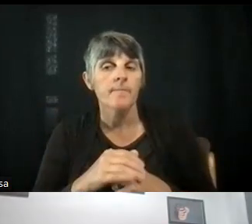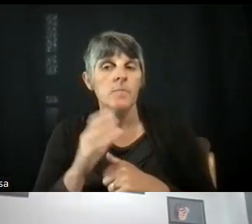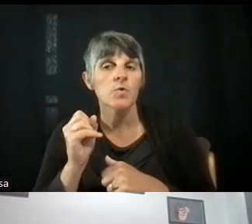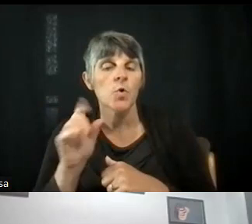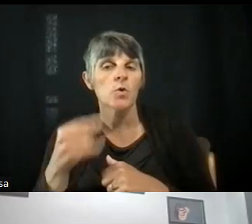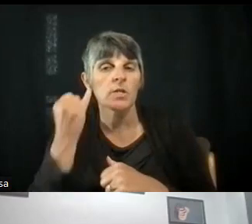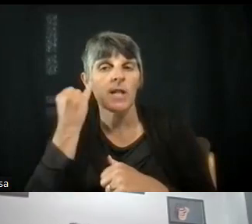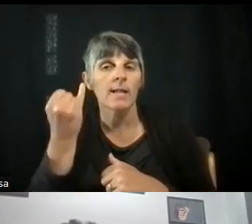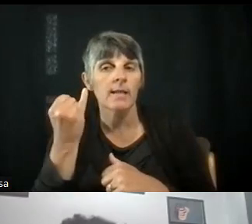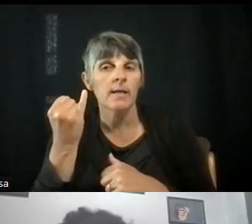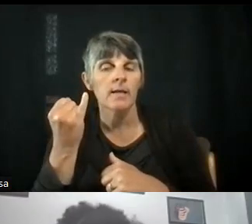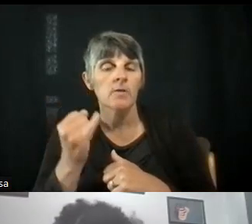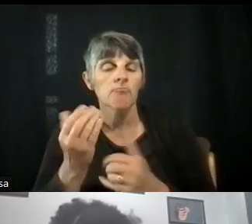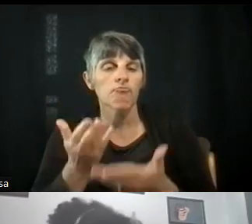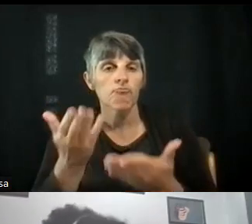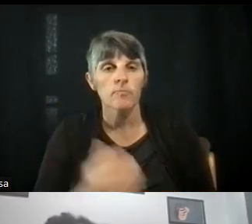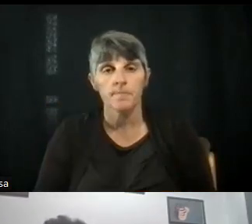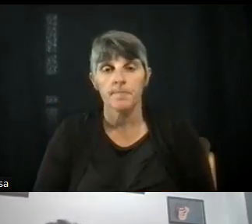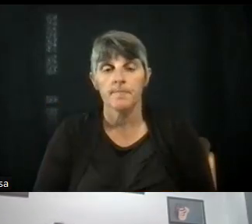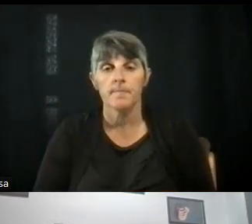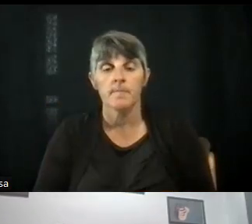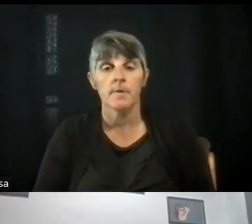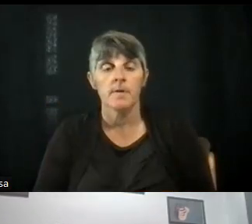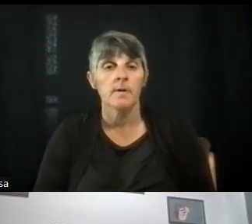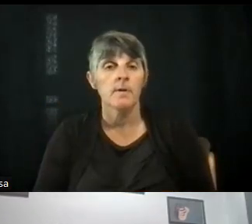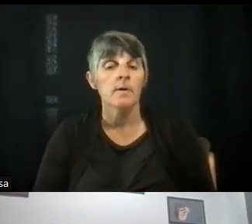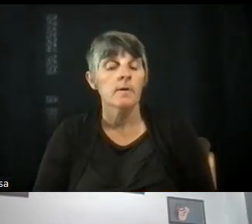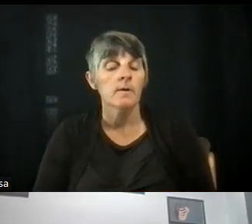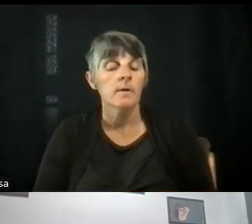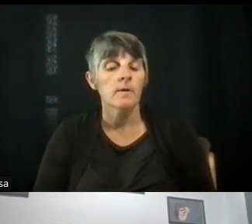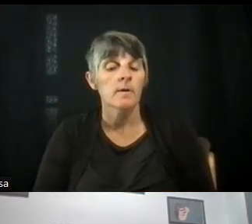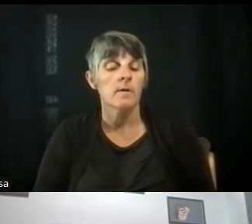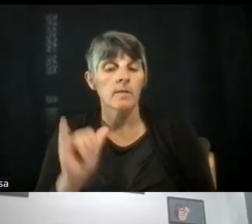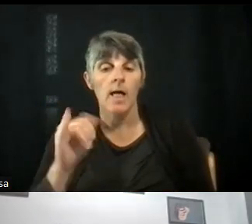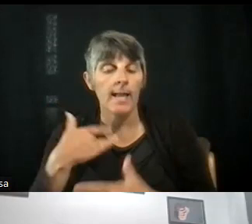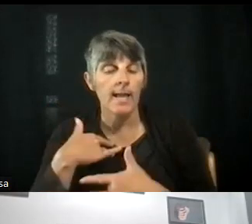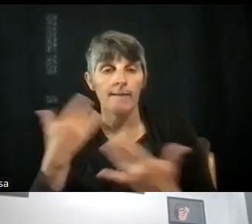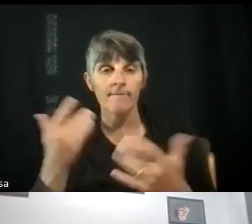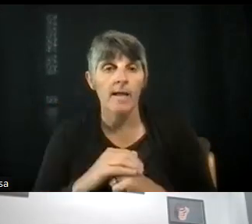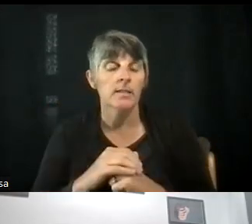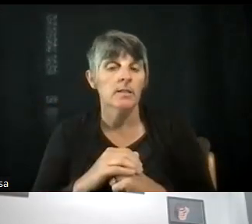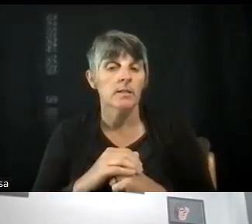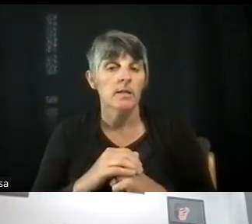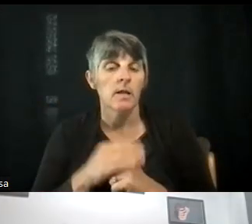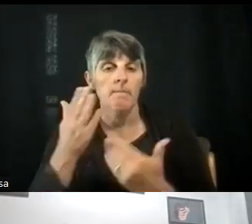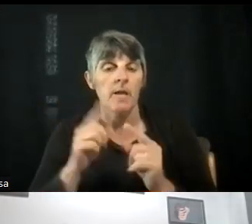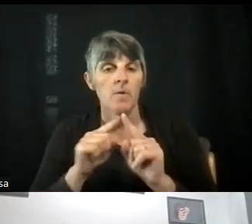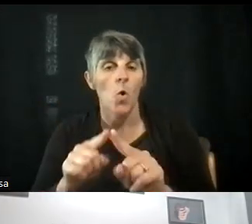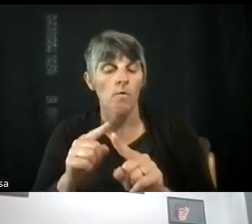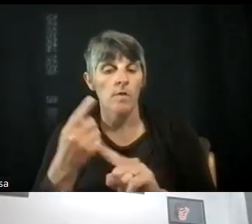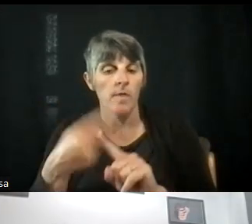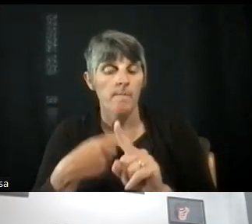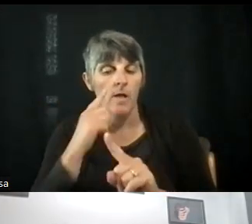just an idea to throw out there with like an event, maybe be over the course of the month